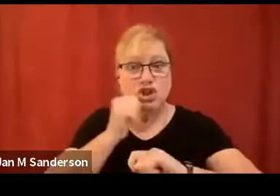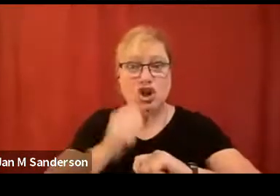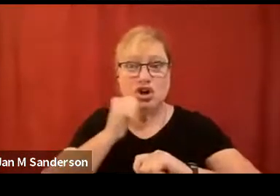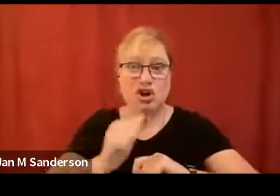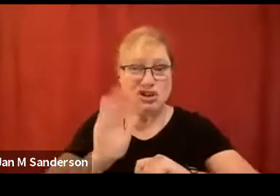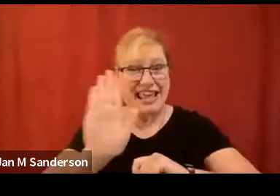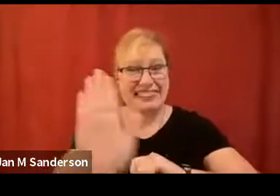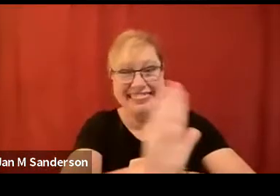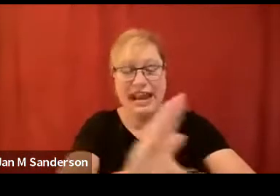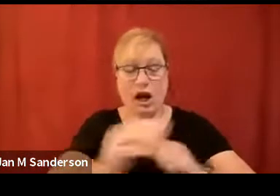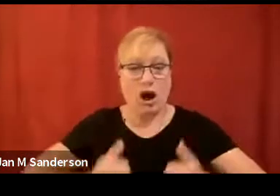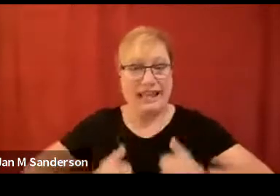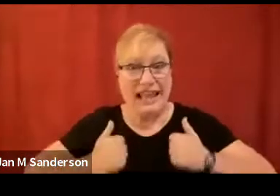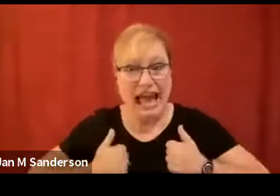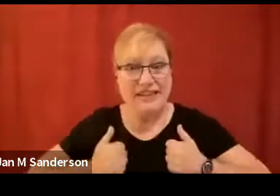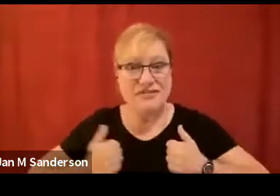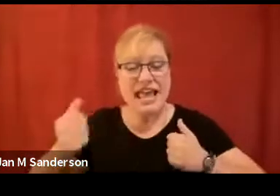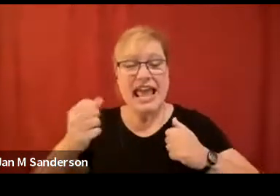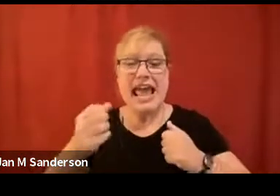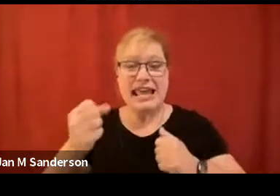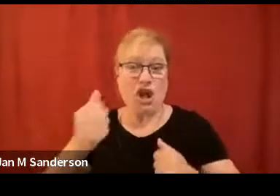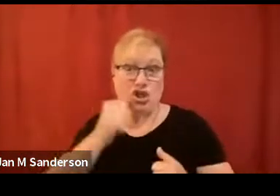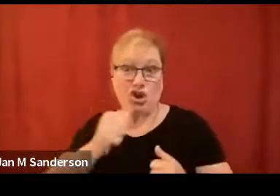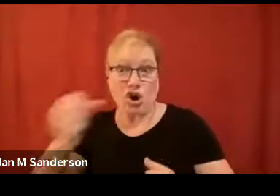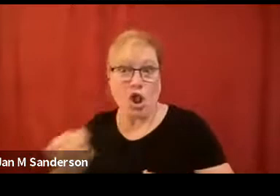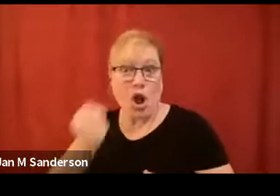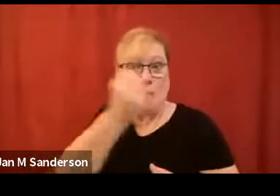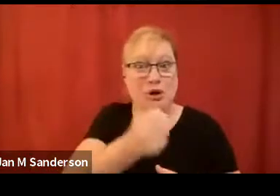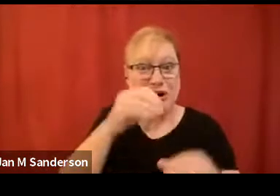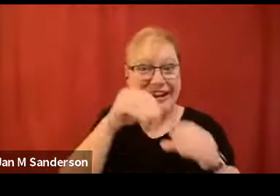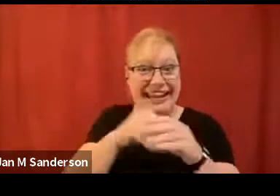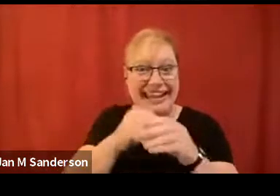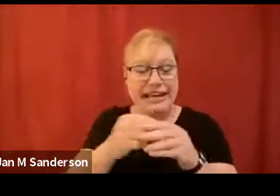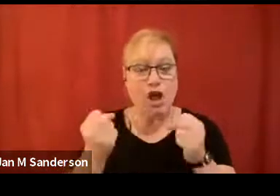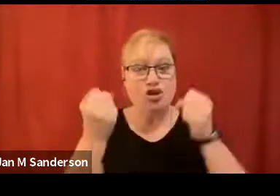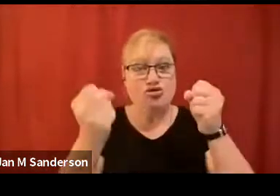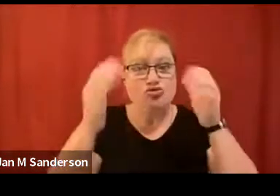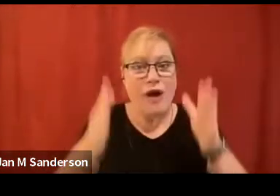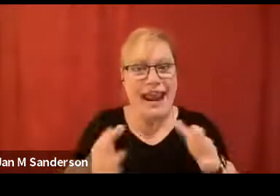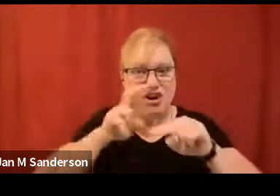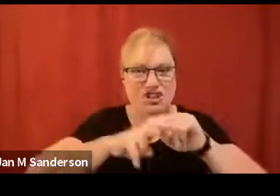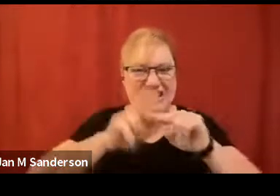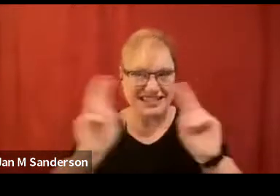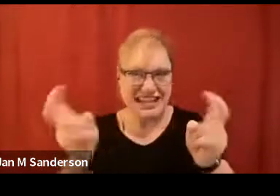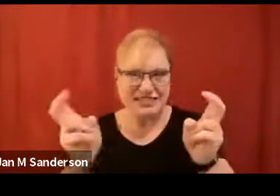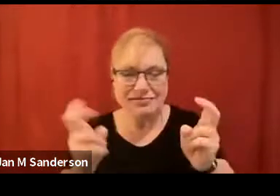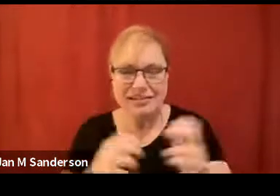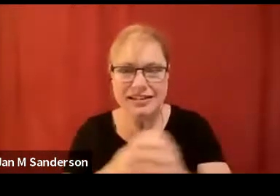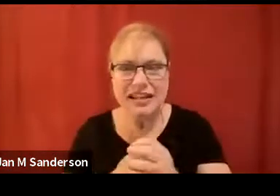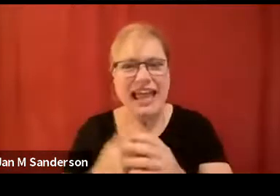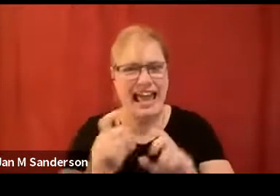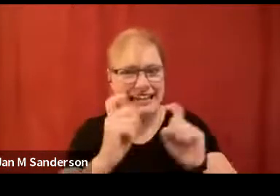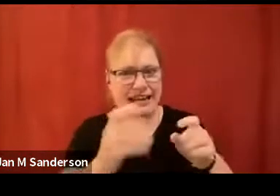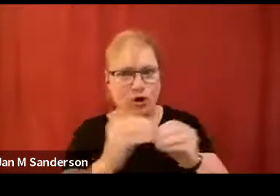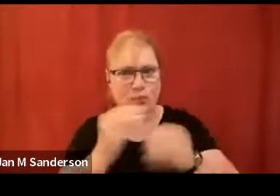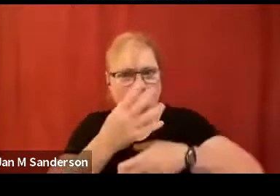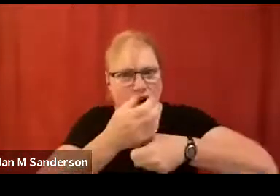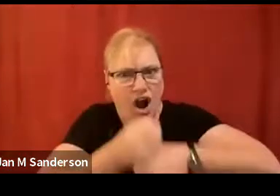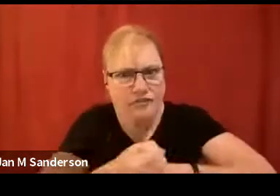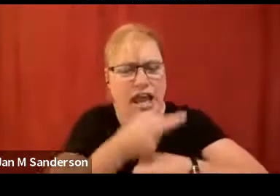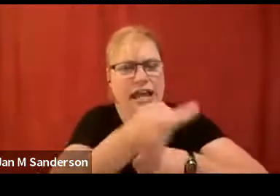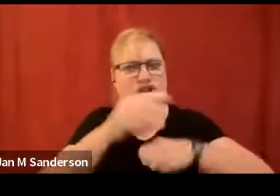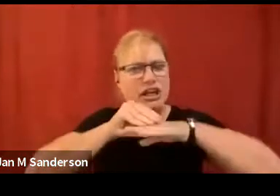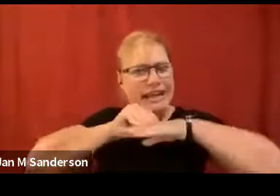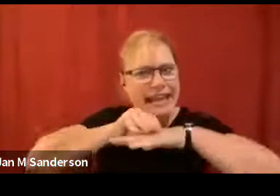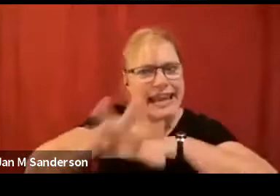the driver's seat, actually. When we intentionally work on confidence and agency, she'll become an influencer that